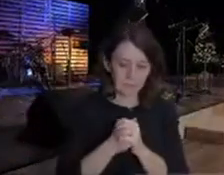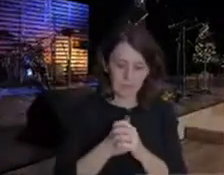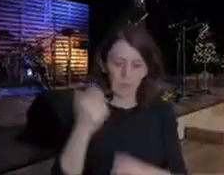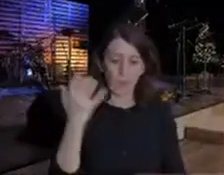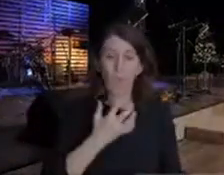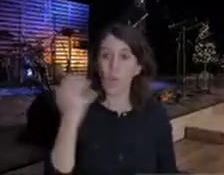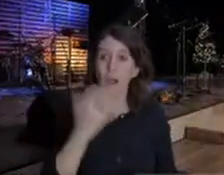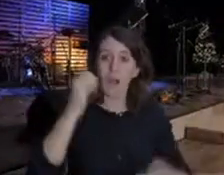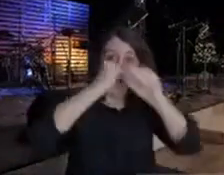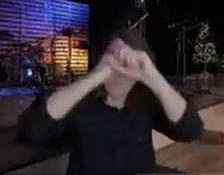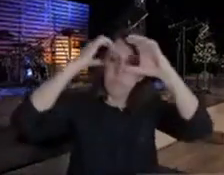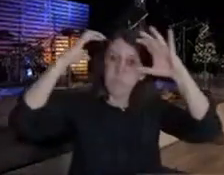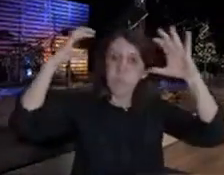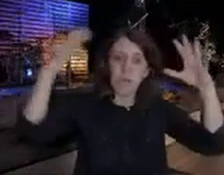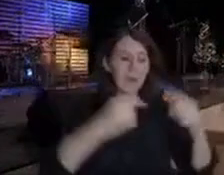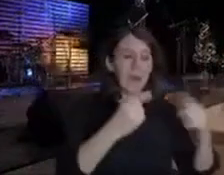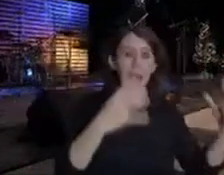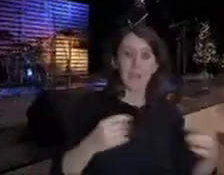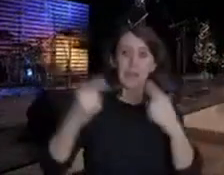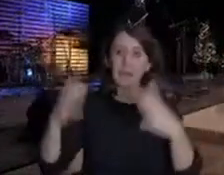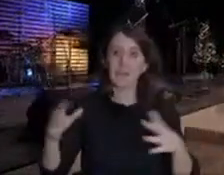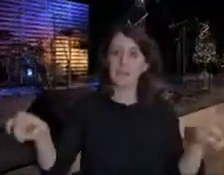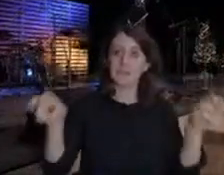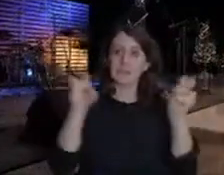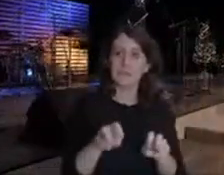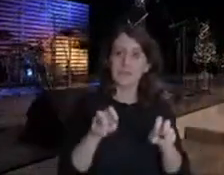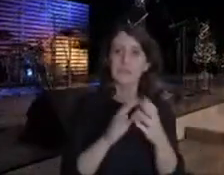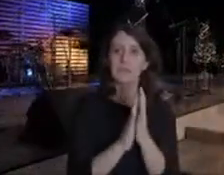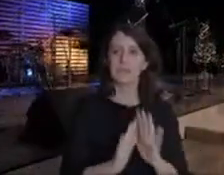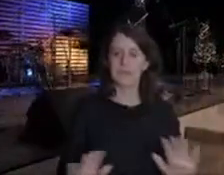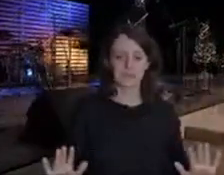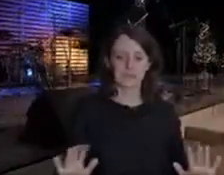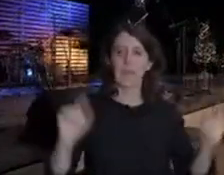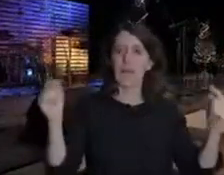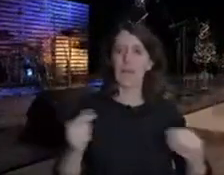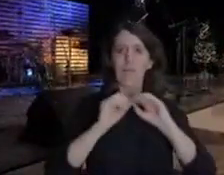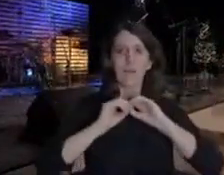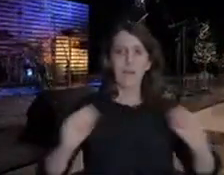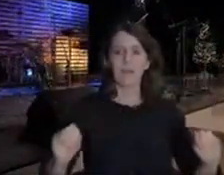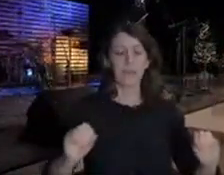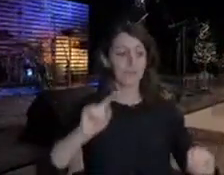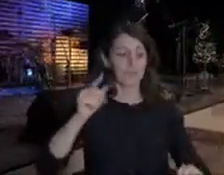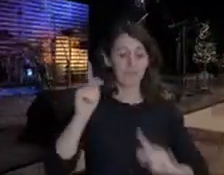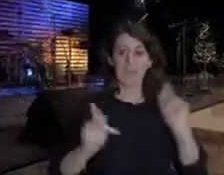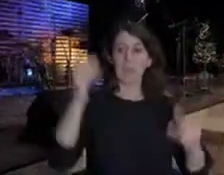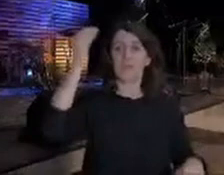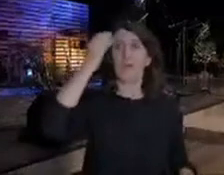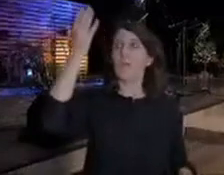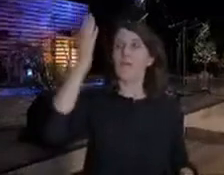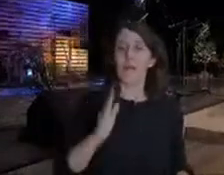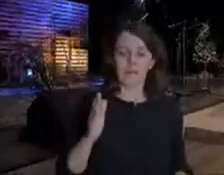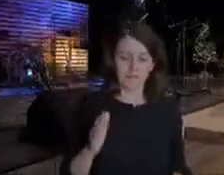no harm, there's no destruction, just knowledge of the Lord. That's it. Right? It reminds me of Luke 2 again, this time